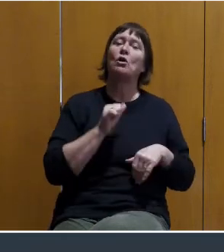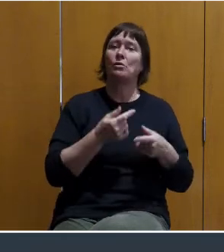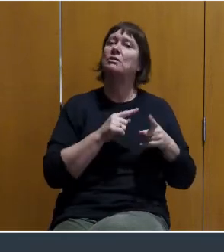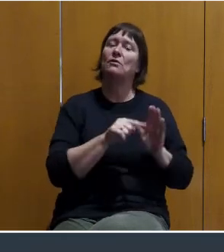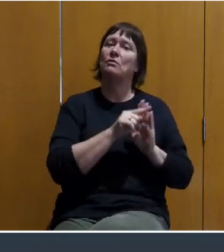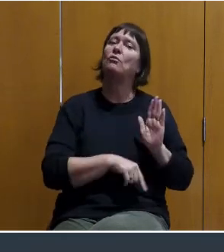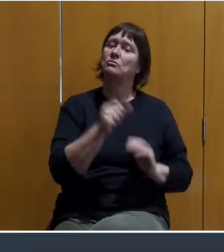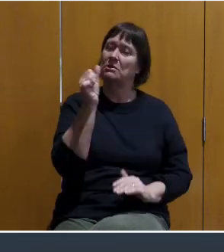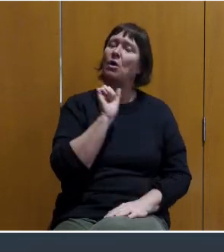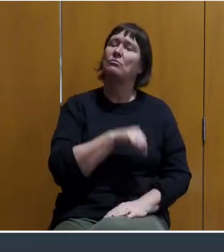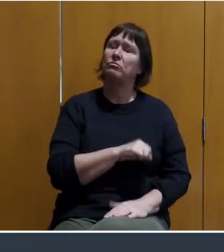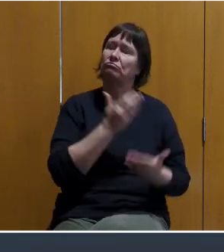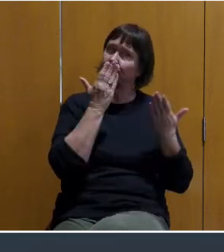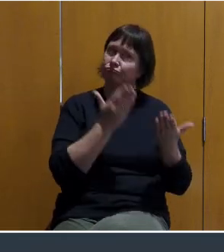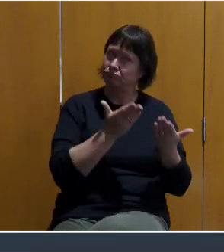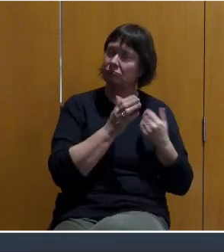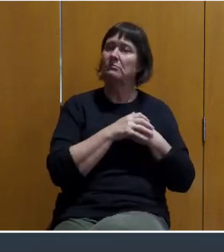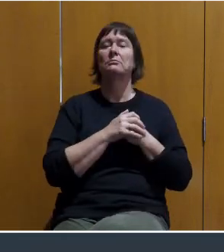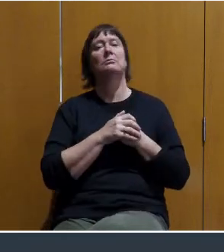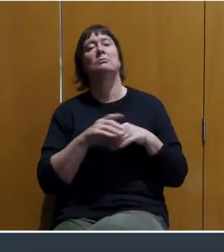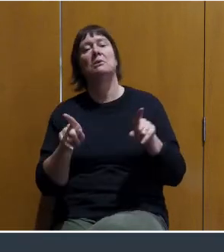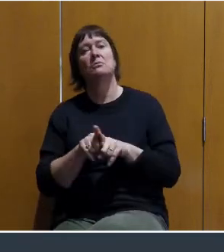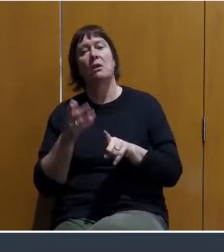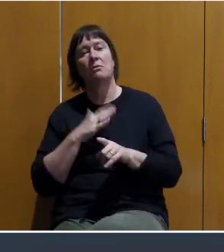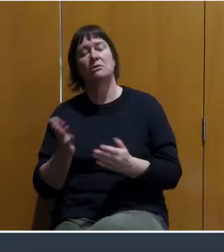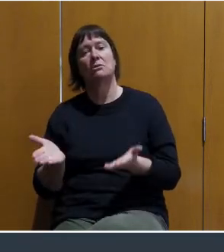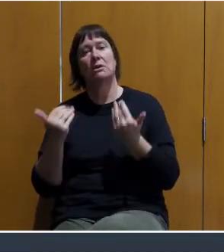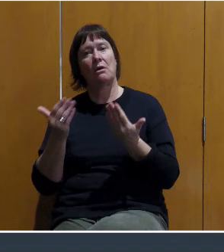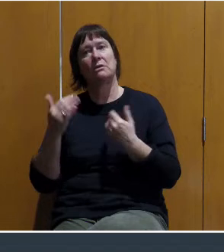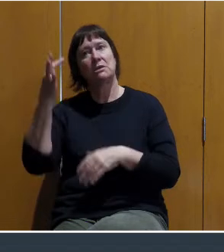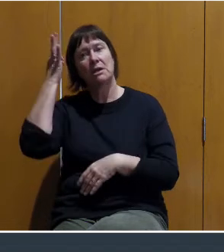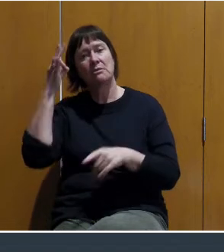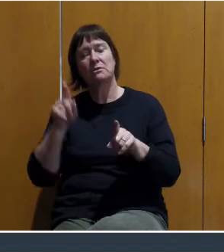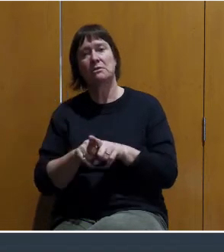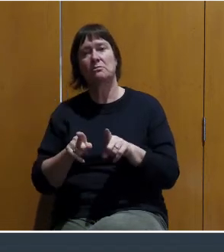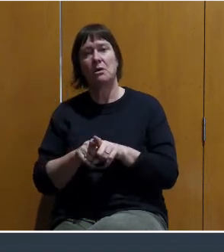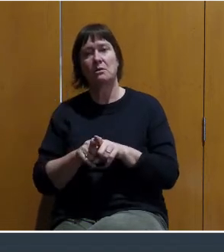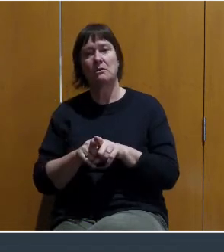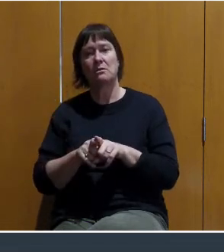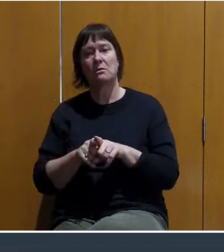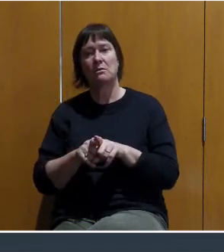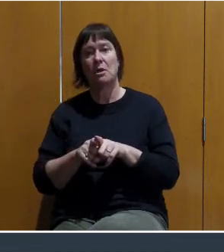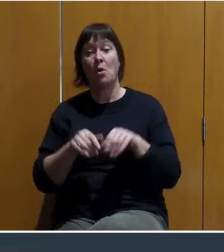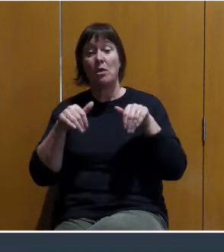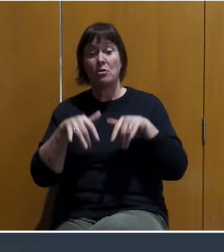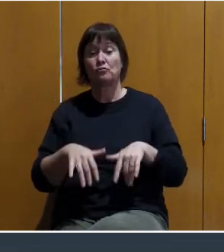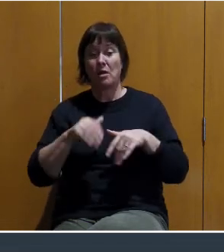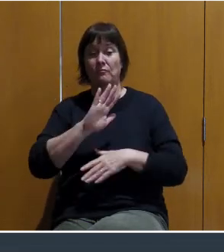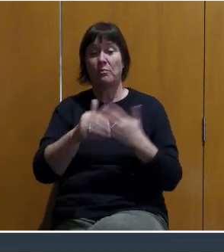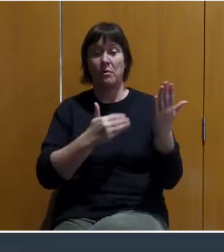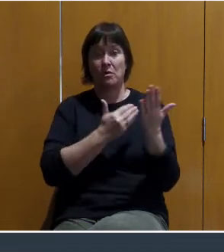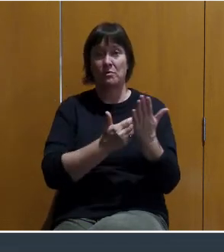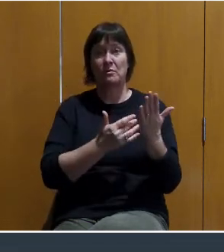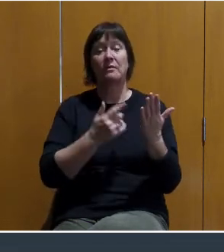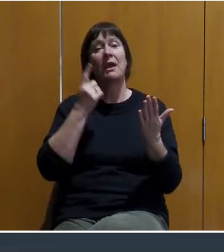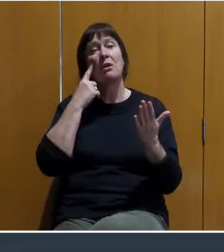the rules. And I would also like to encourage the council, once this draft proposal is in, they do look